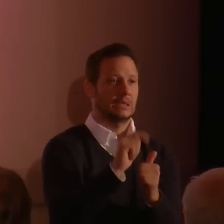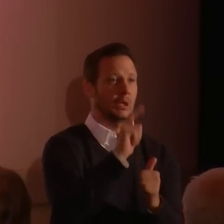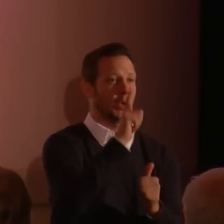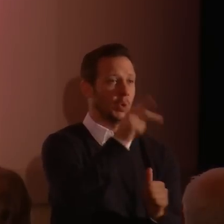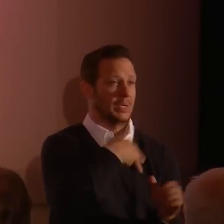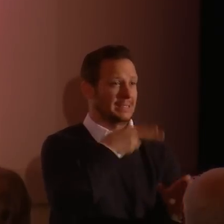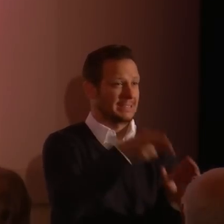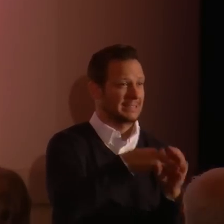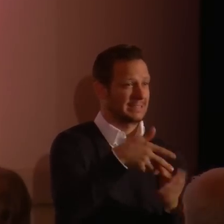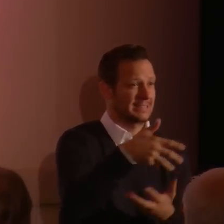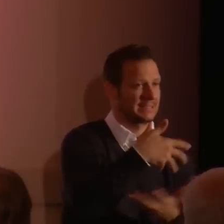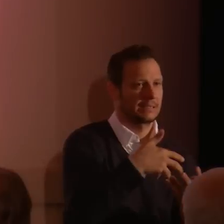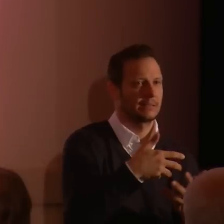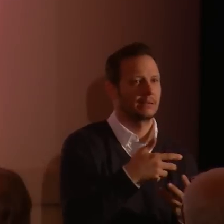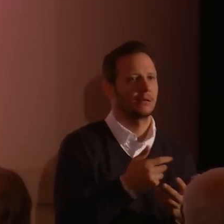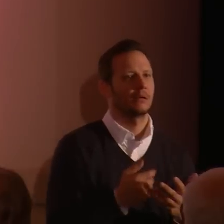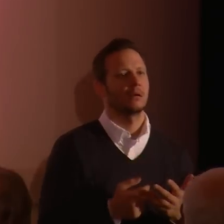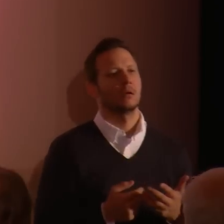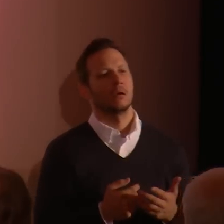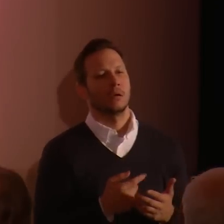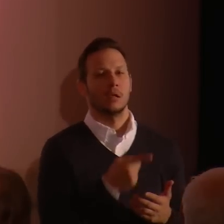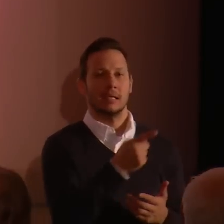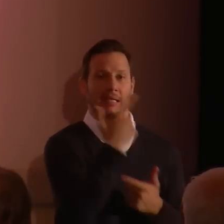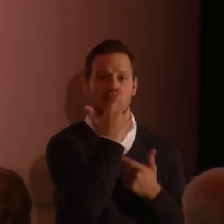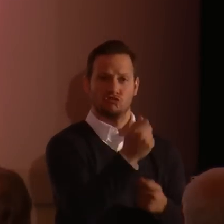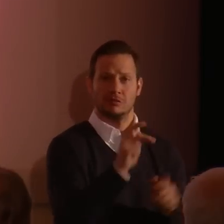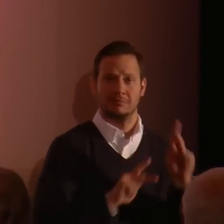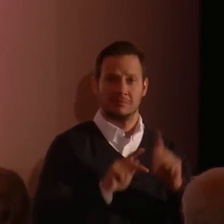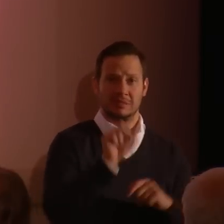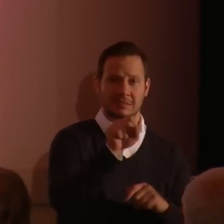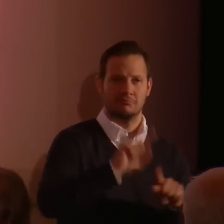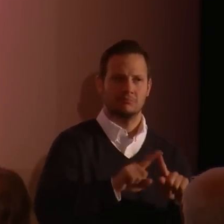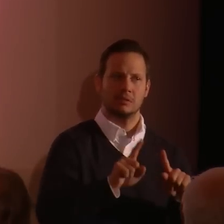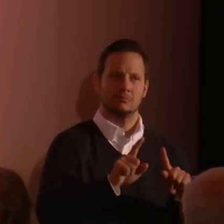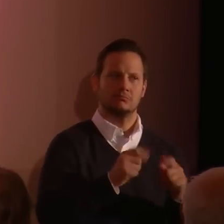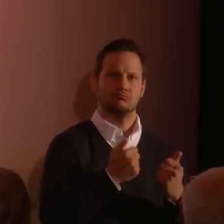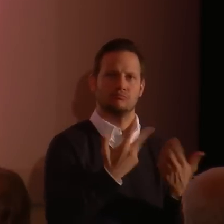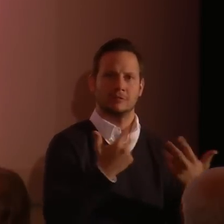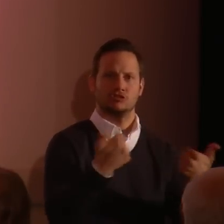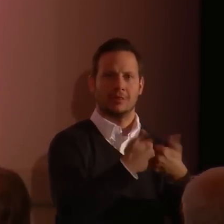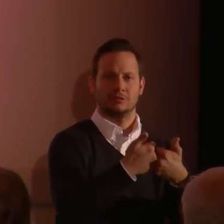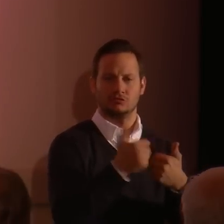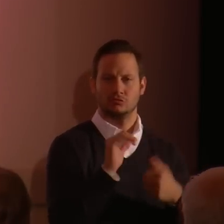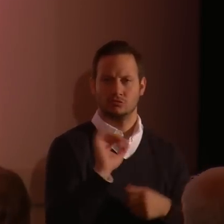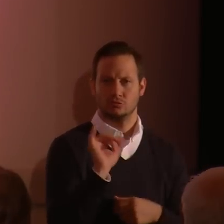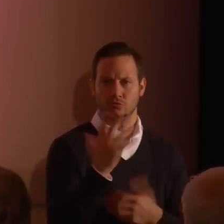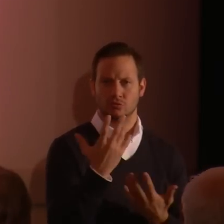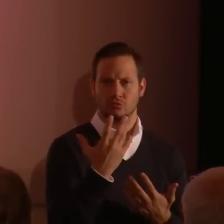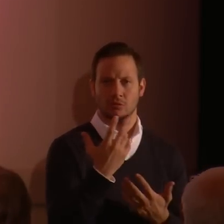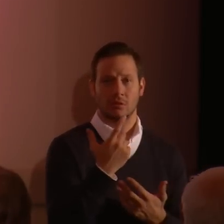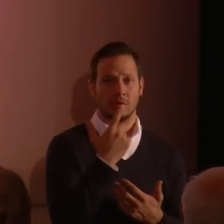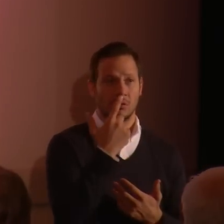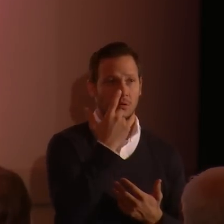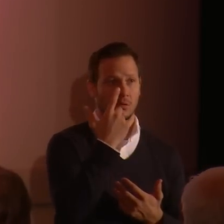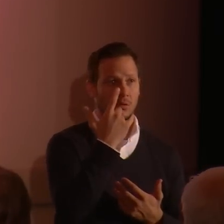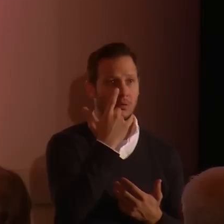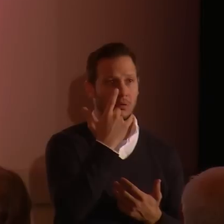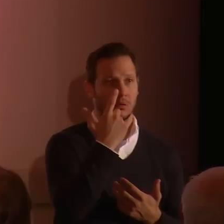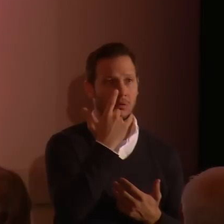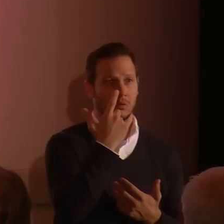be with would be probably not only quite interesting, but challenging. Because casting is an art